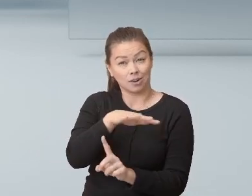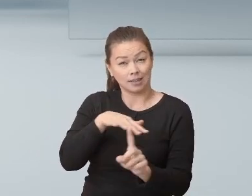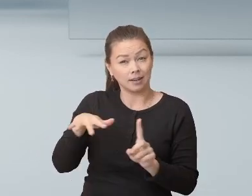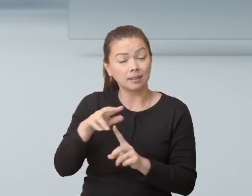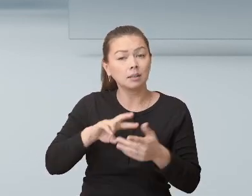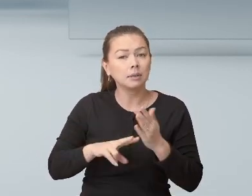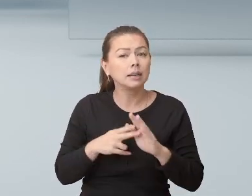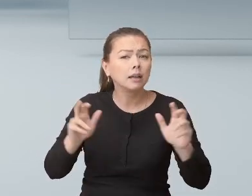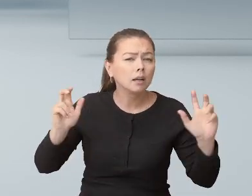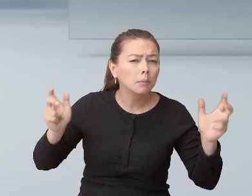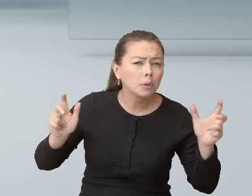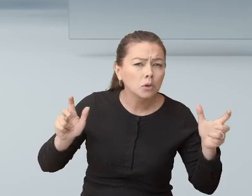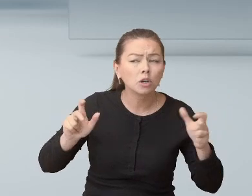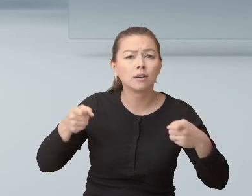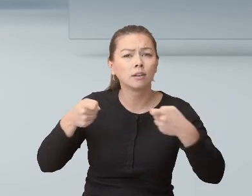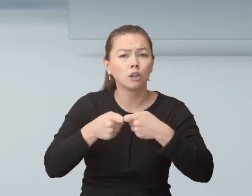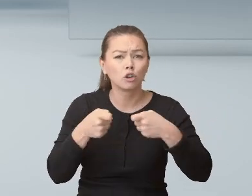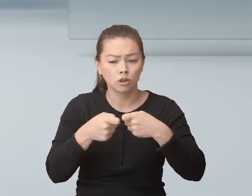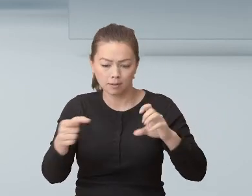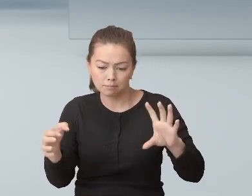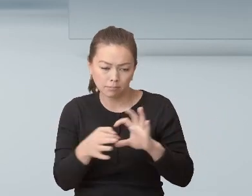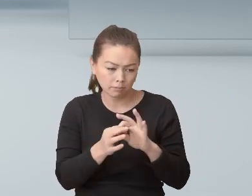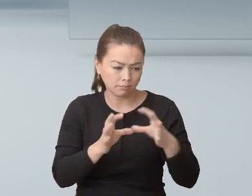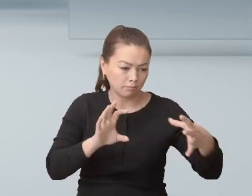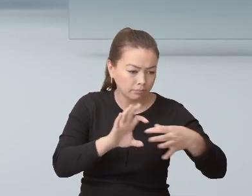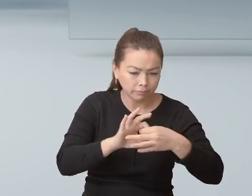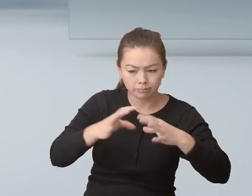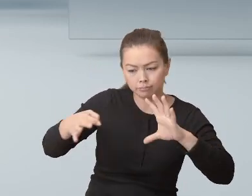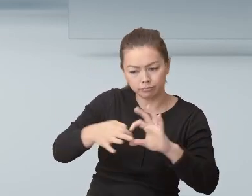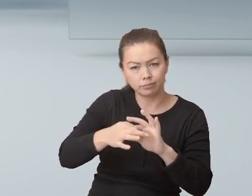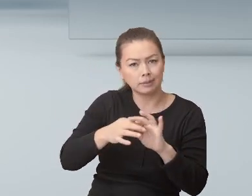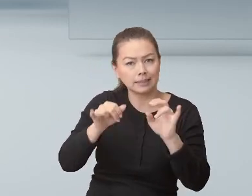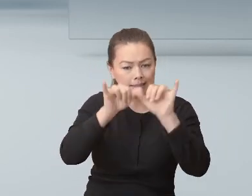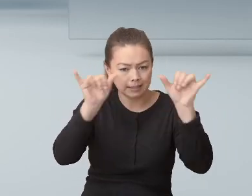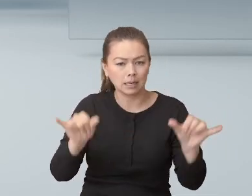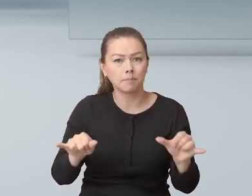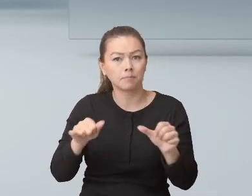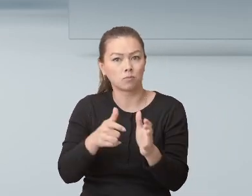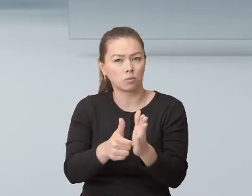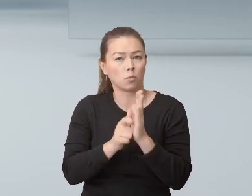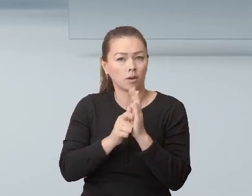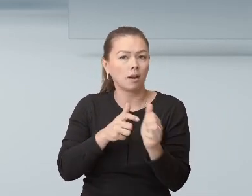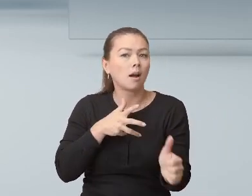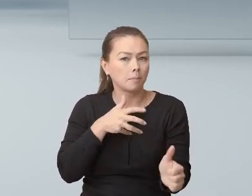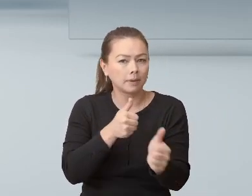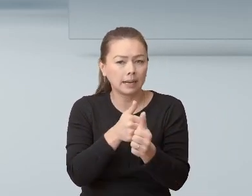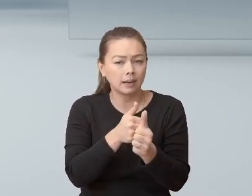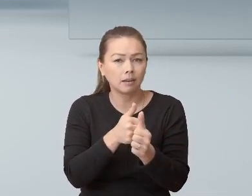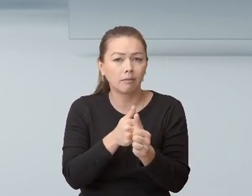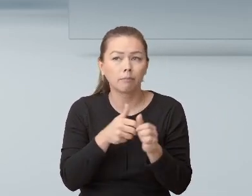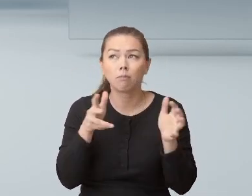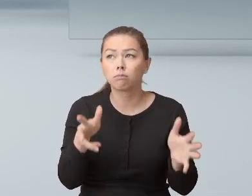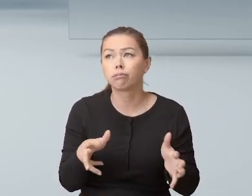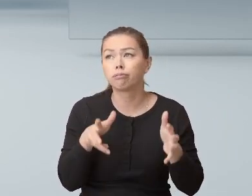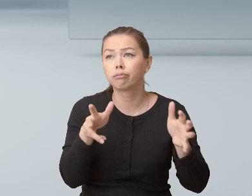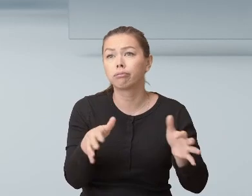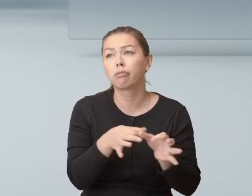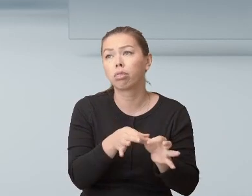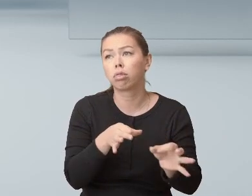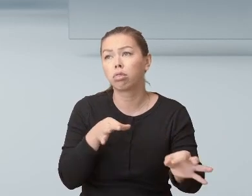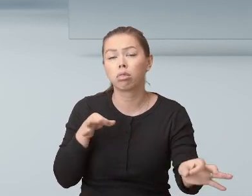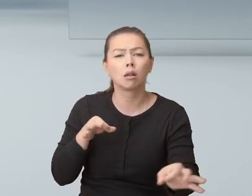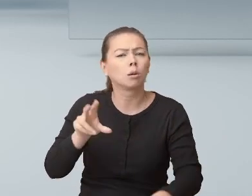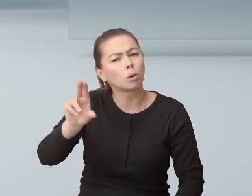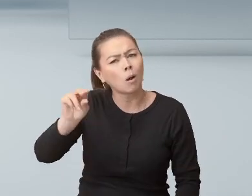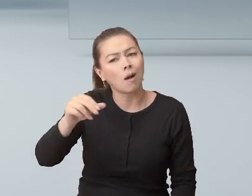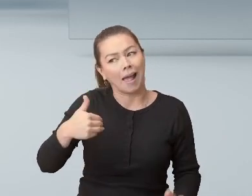They have to be updated. They can't stay stagnant. There's either like anything else, they have a lifespan. There's holes in them. And there was a survey